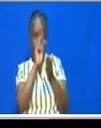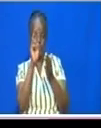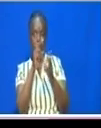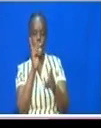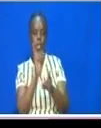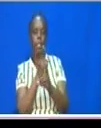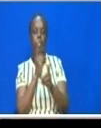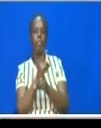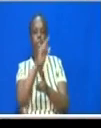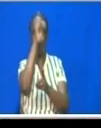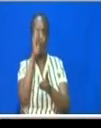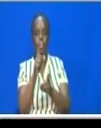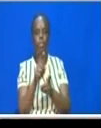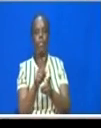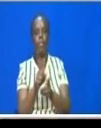various questions.